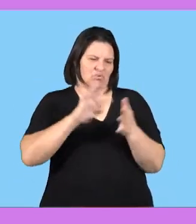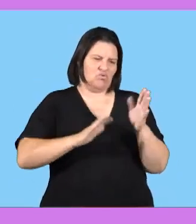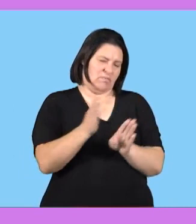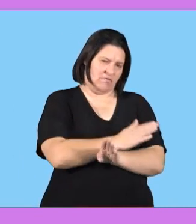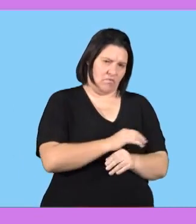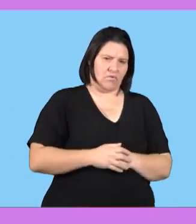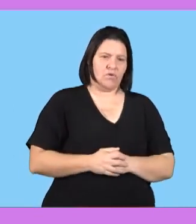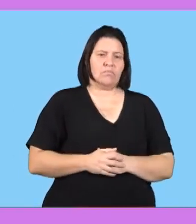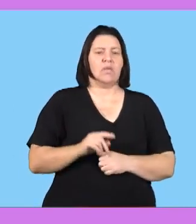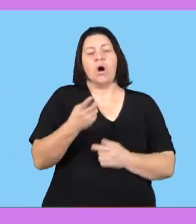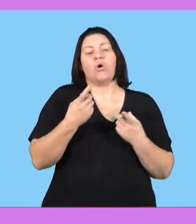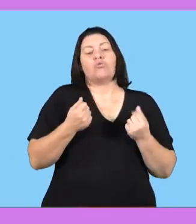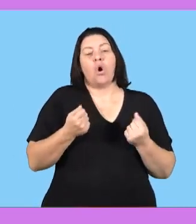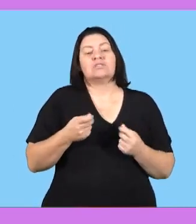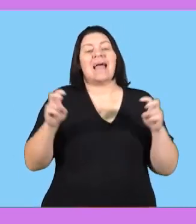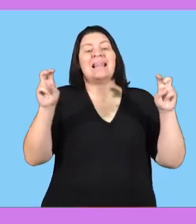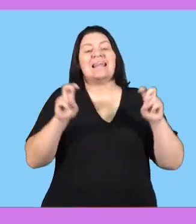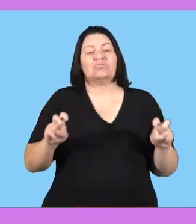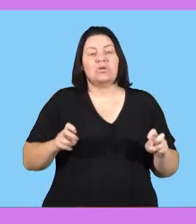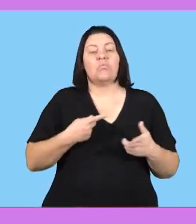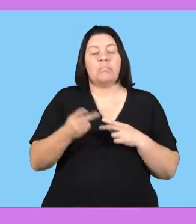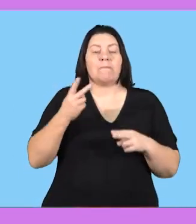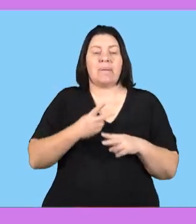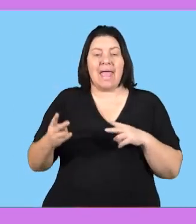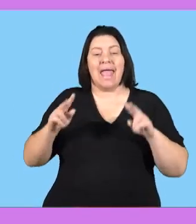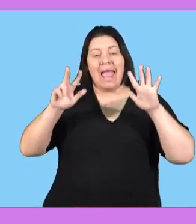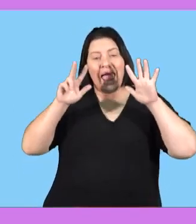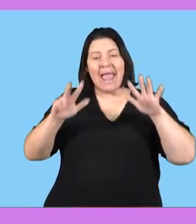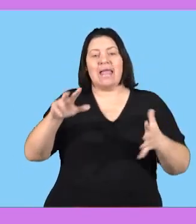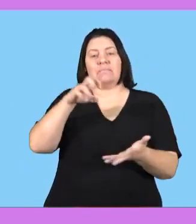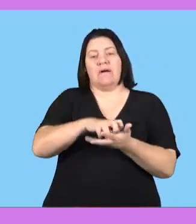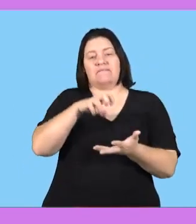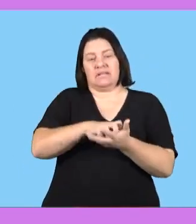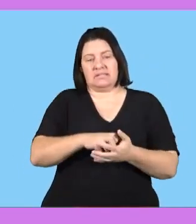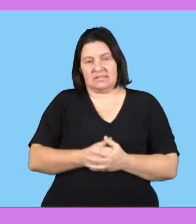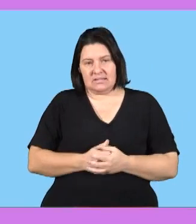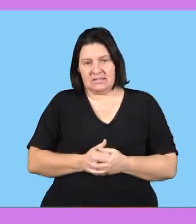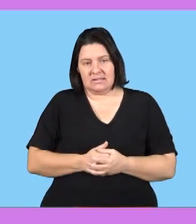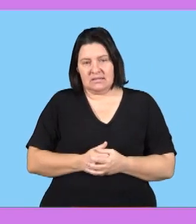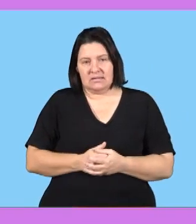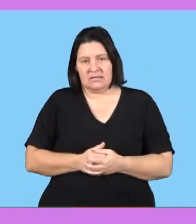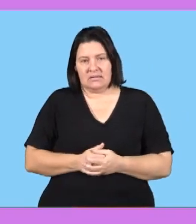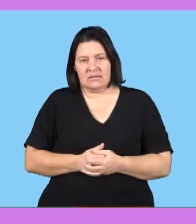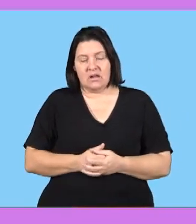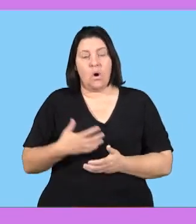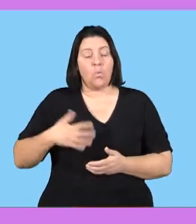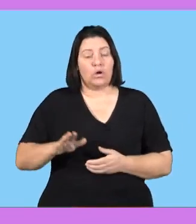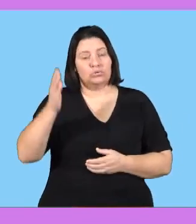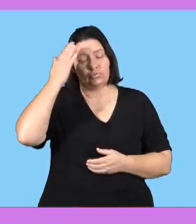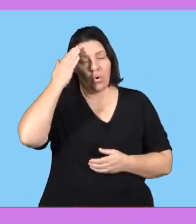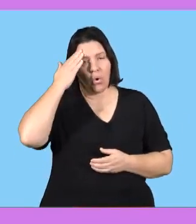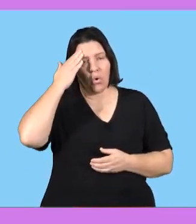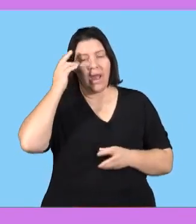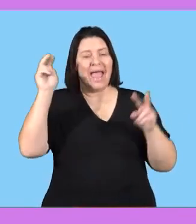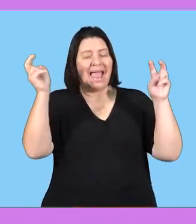this table. What is the cost of electricity to prepare 8 muffins. Now we want to know